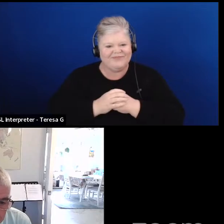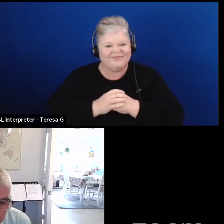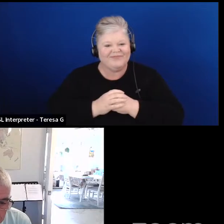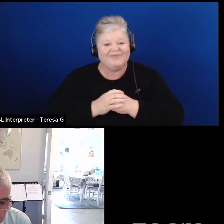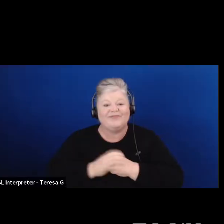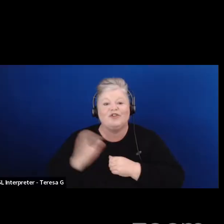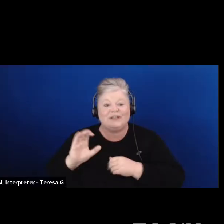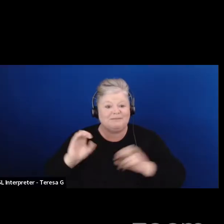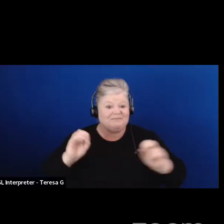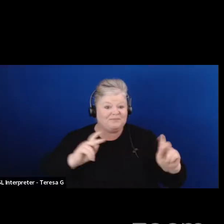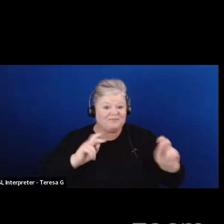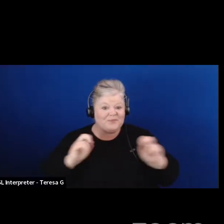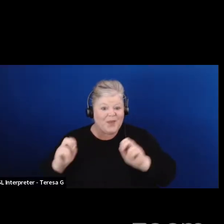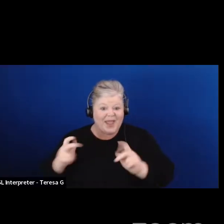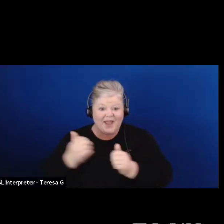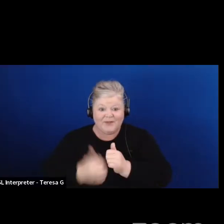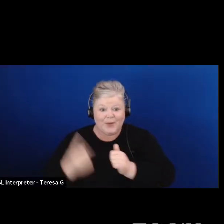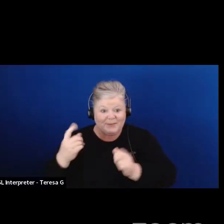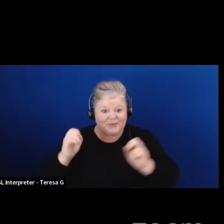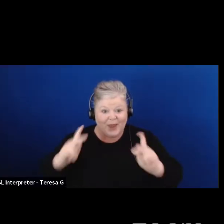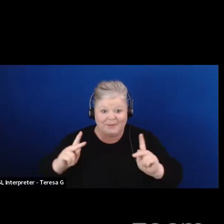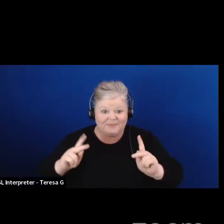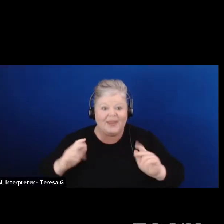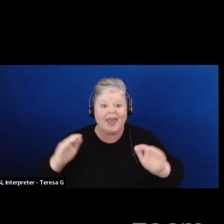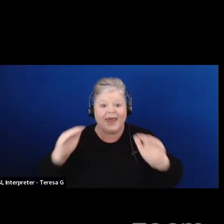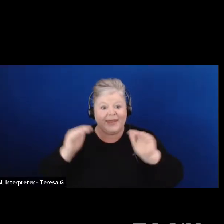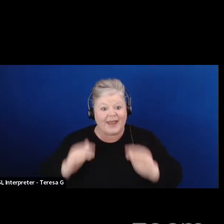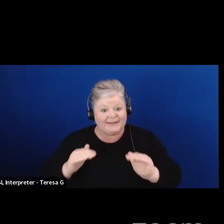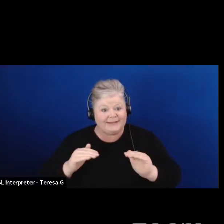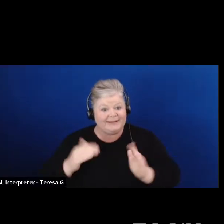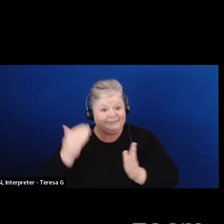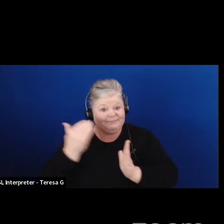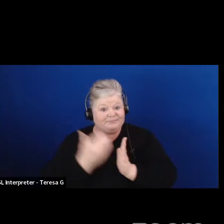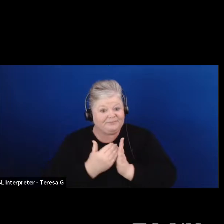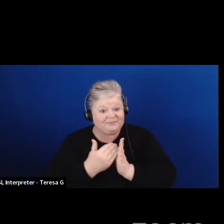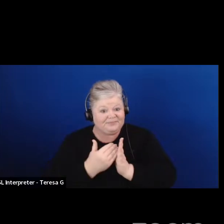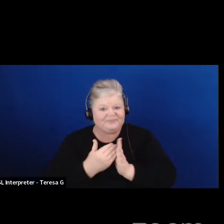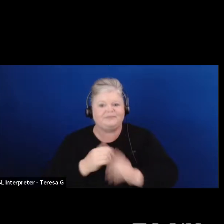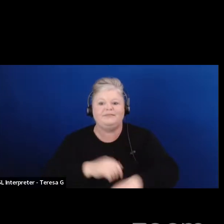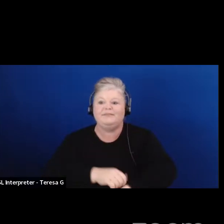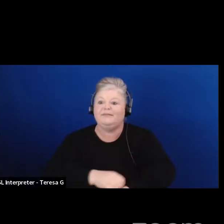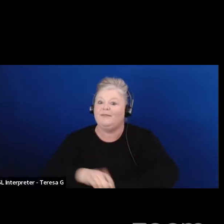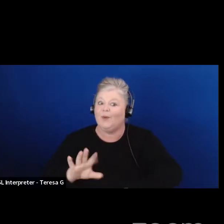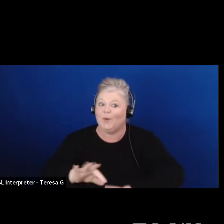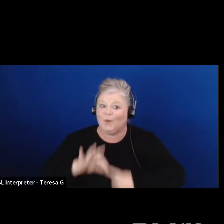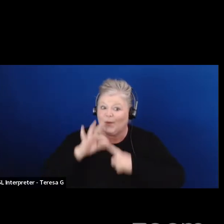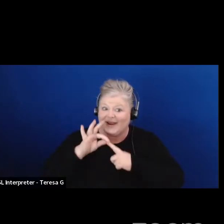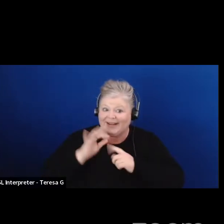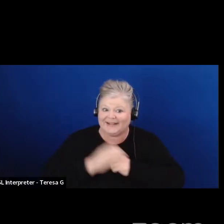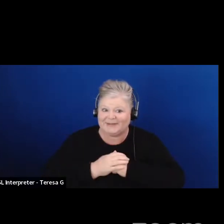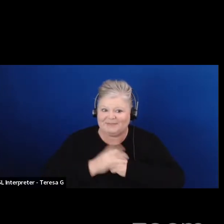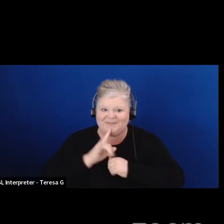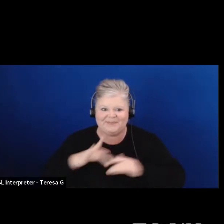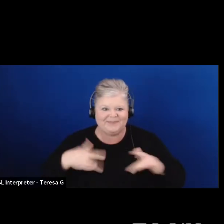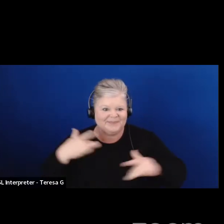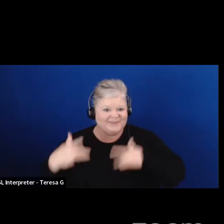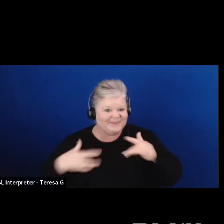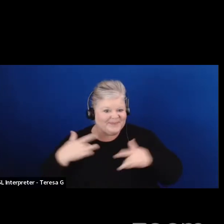Okay, everyone. Next on our agenda, we have something a little bit unique, and I'm really excited about